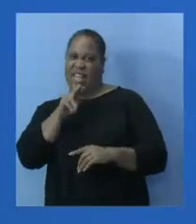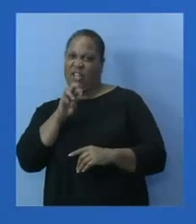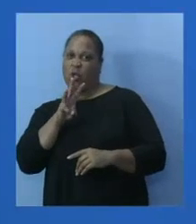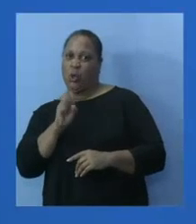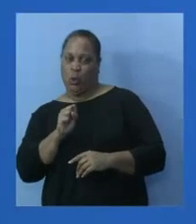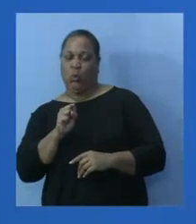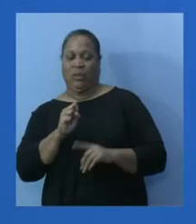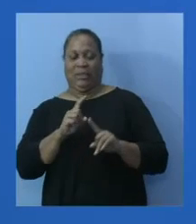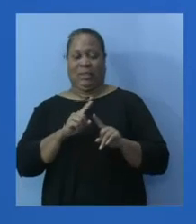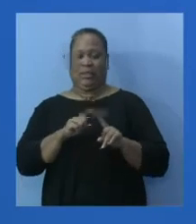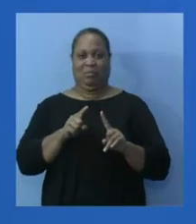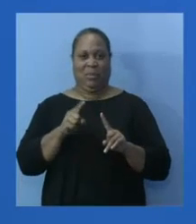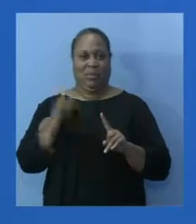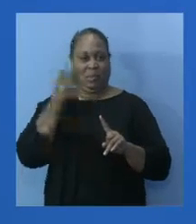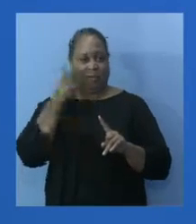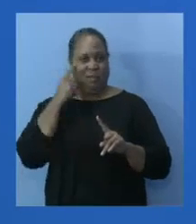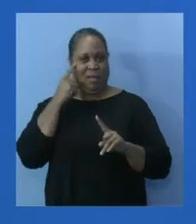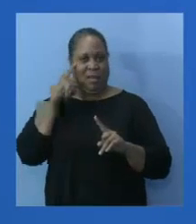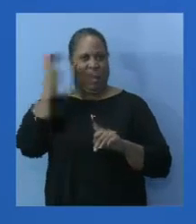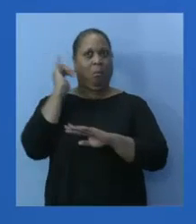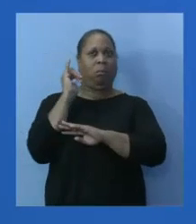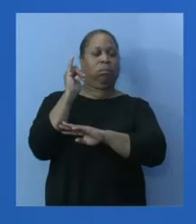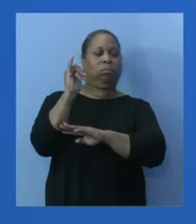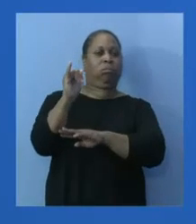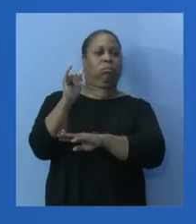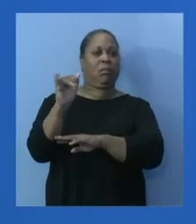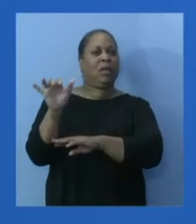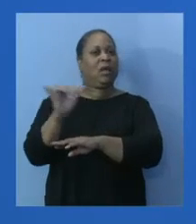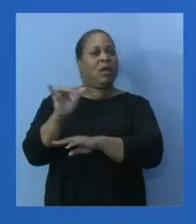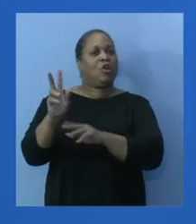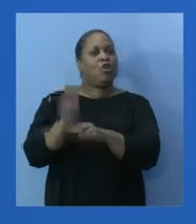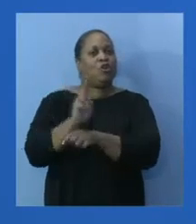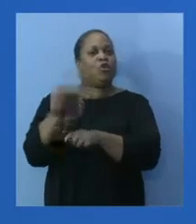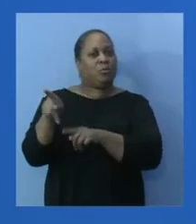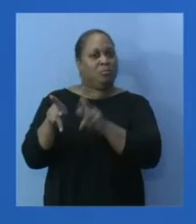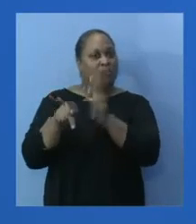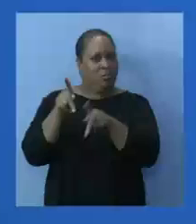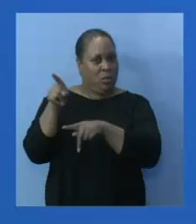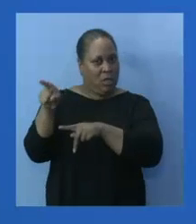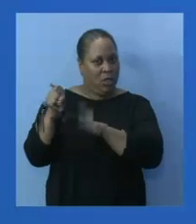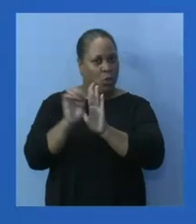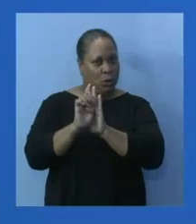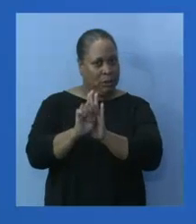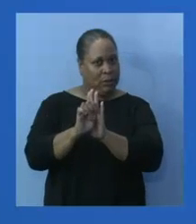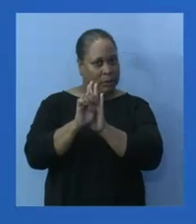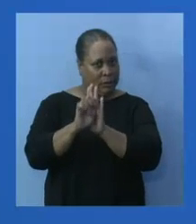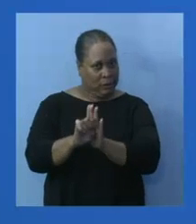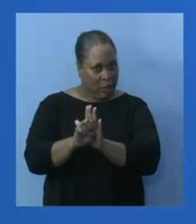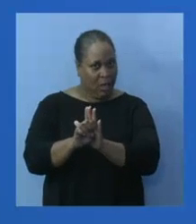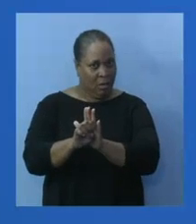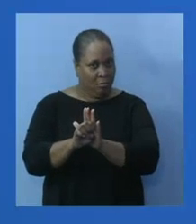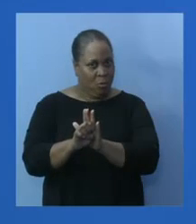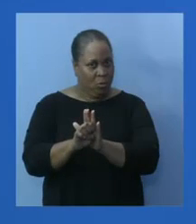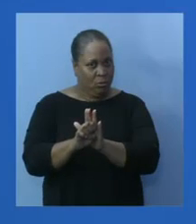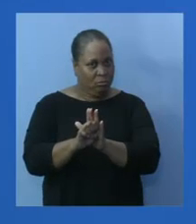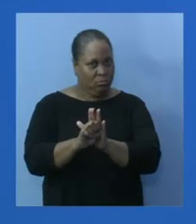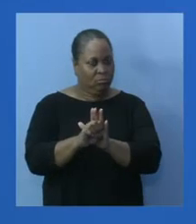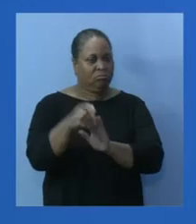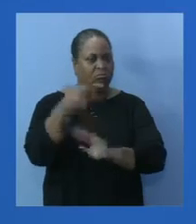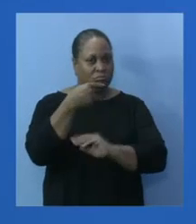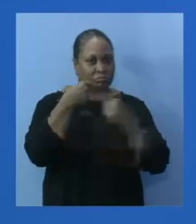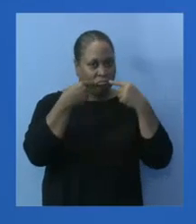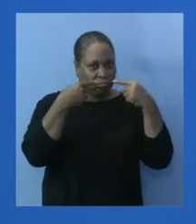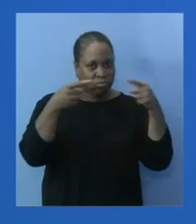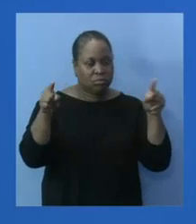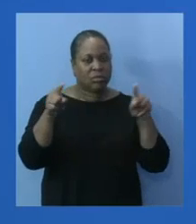it can go, quite a long way by persons such as yourself to help us get the message out there, not only of the importance of vaccination, but the fact